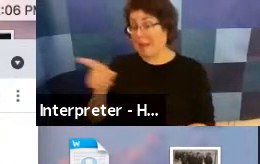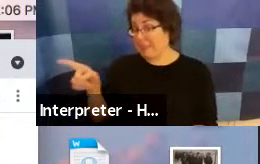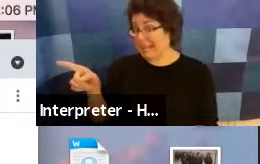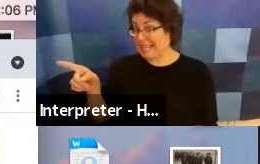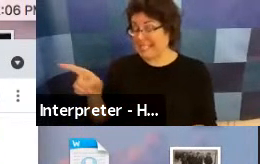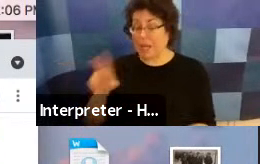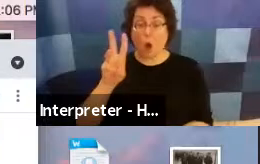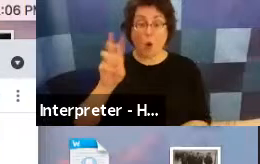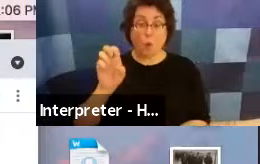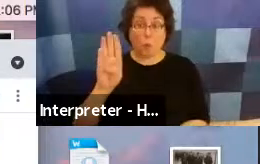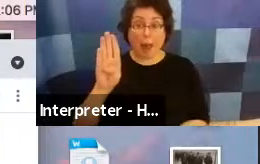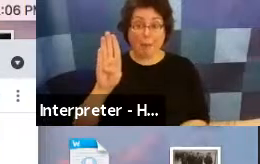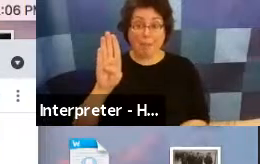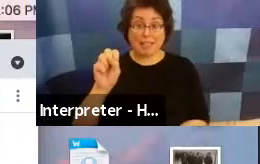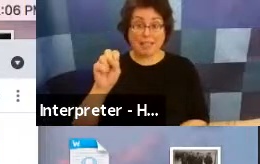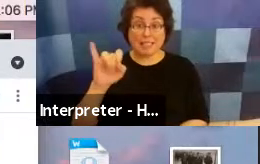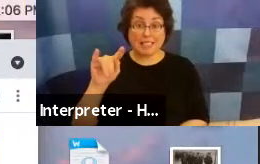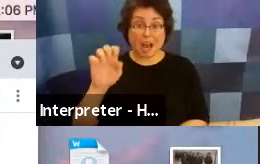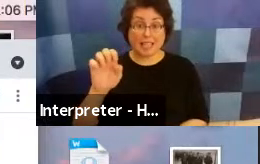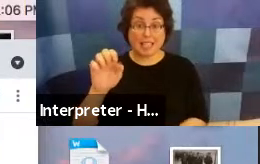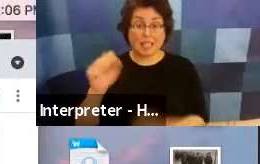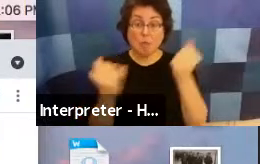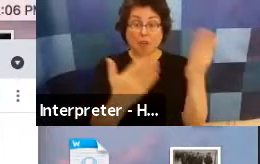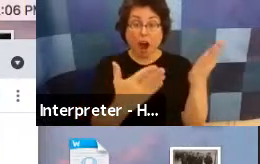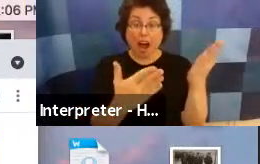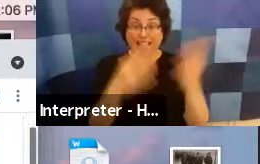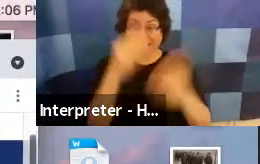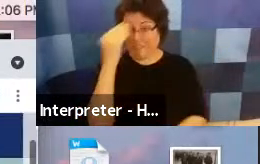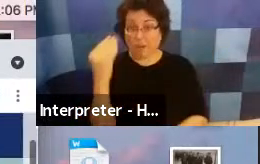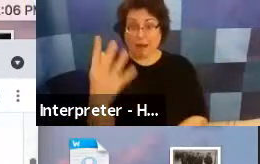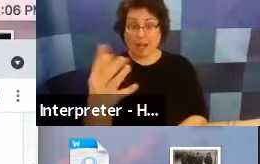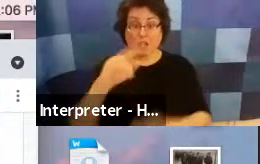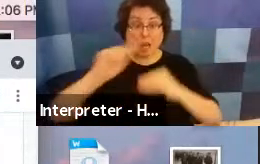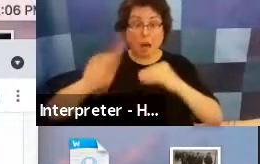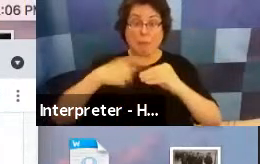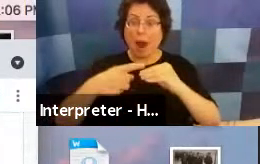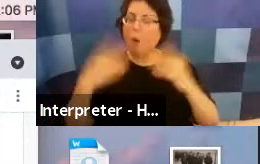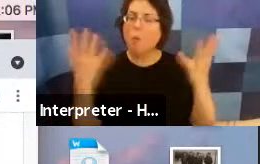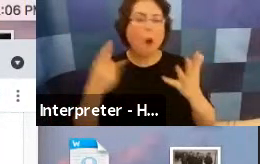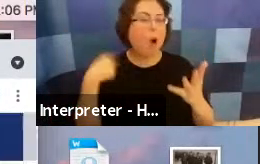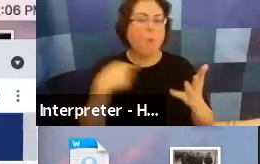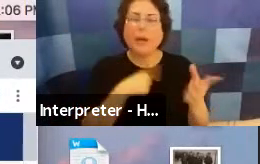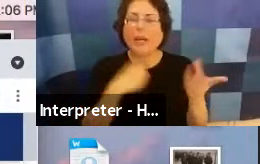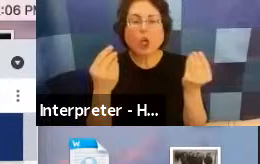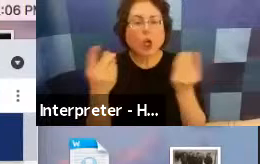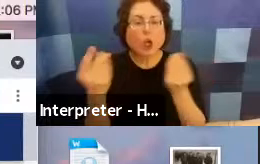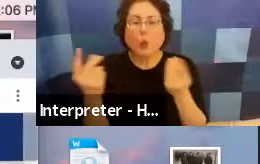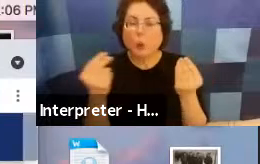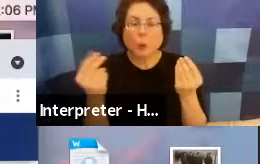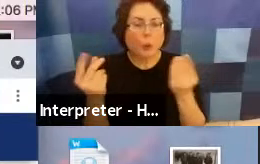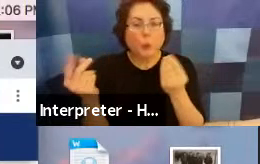provides all the information about what we do. I'm going to move it up here.